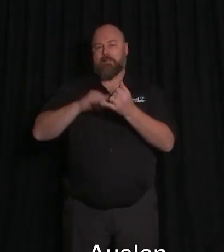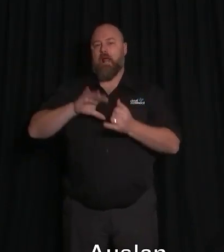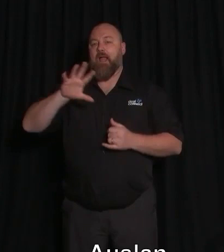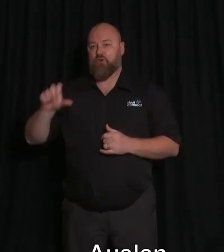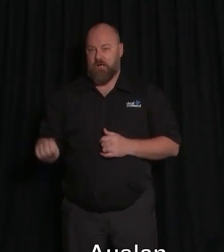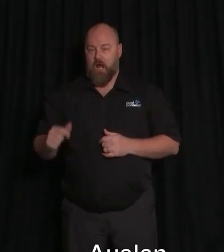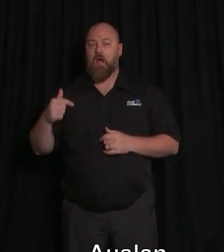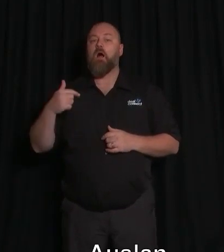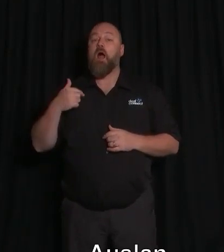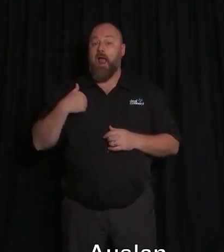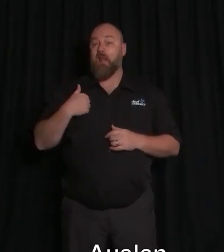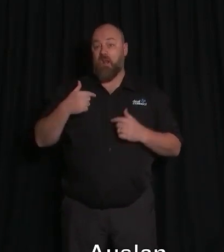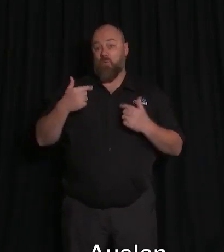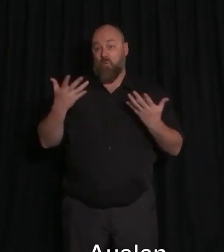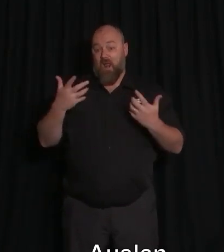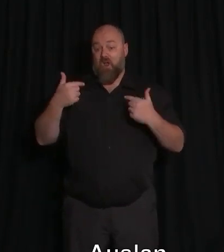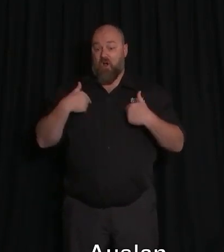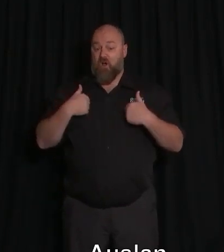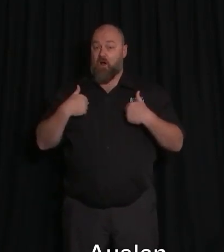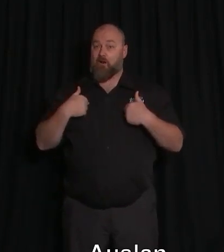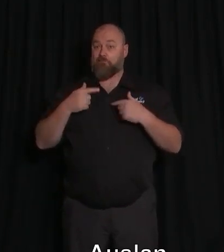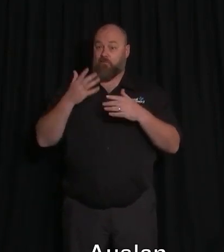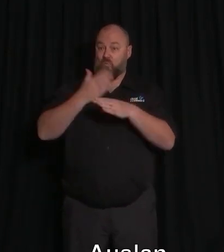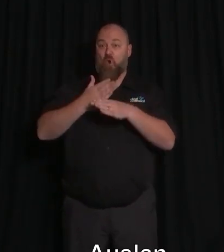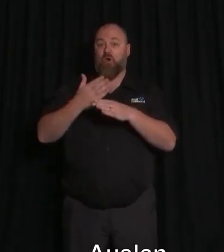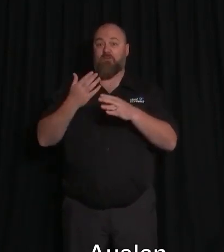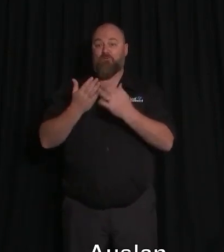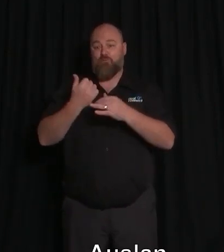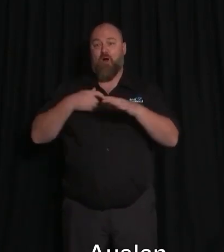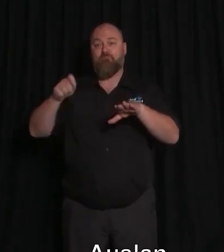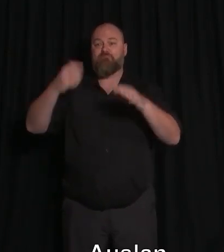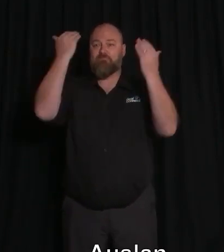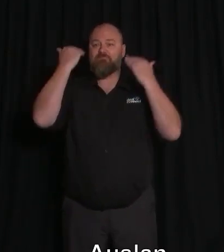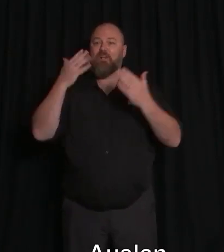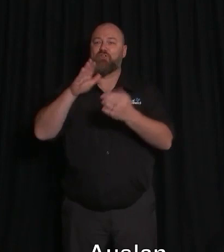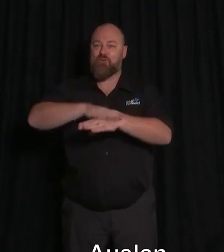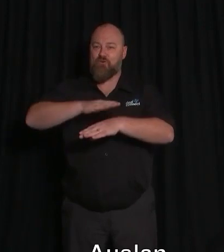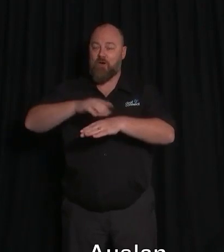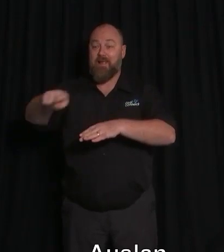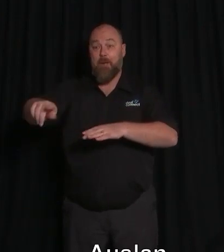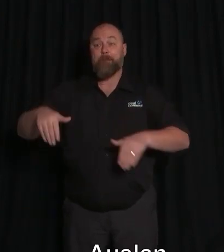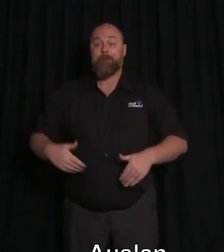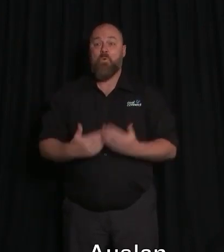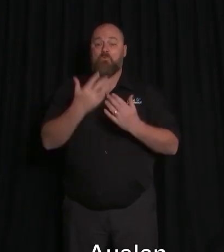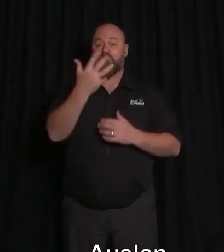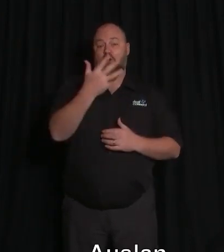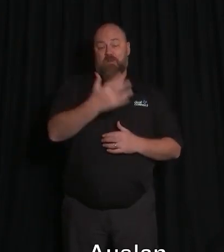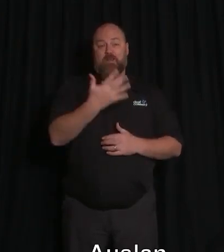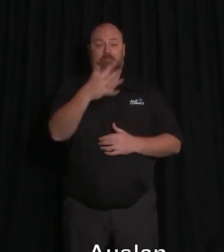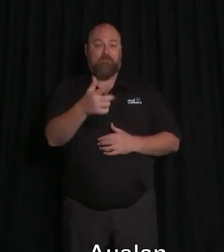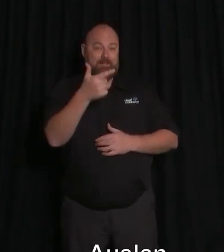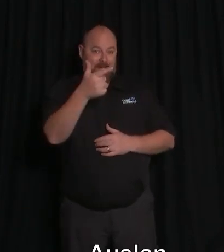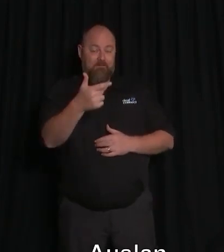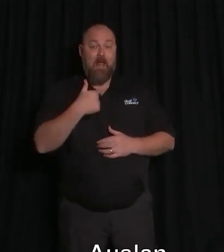Constitutional Court, where I spent the last years of my judicial life, is. He was born in 1957, and when he was a young